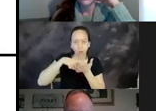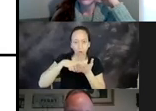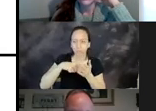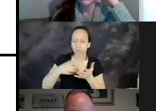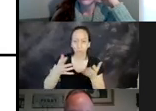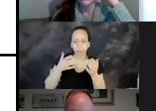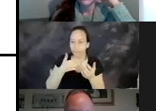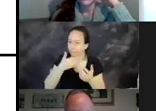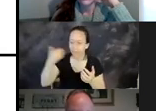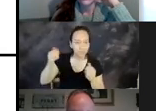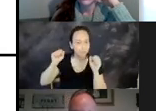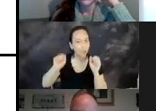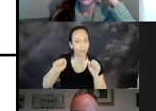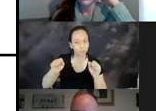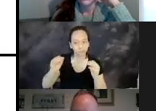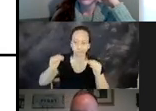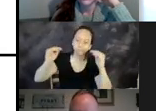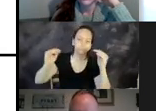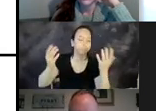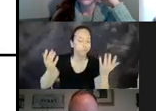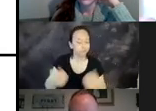as they can possibly be.